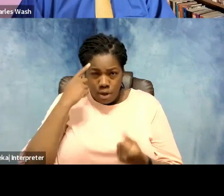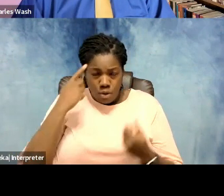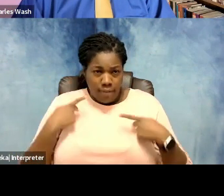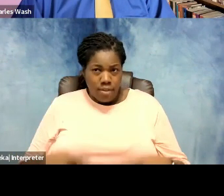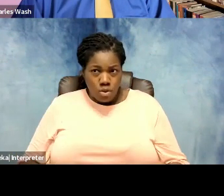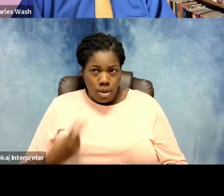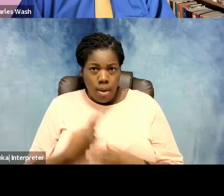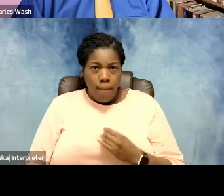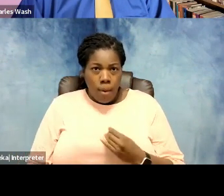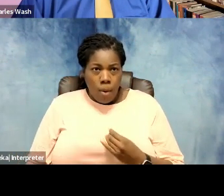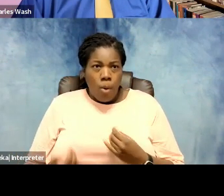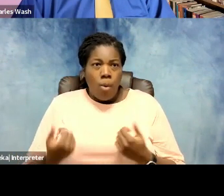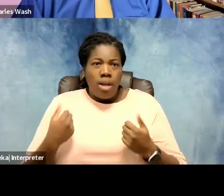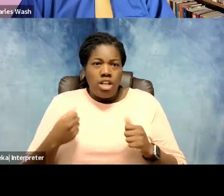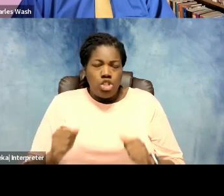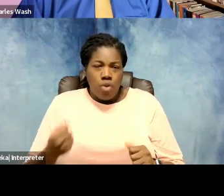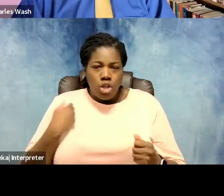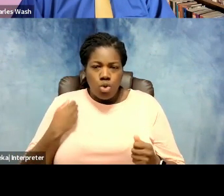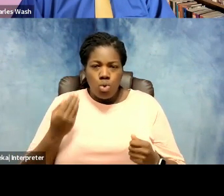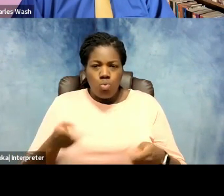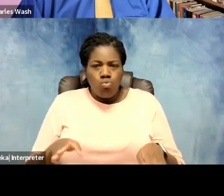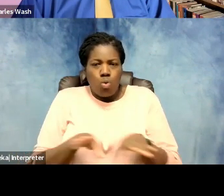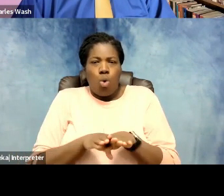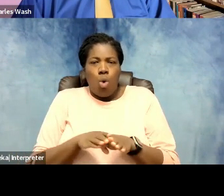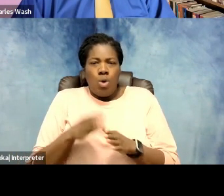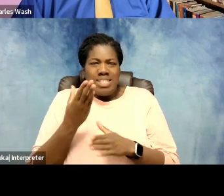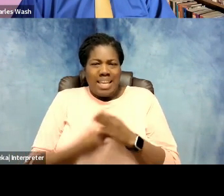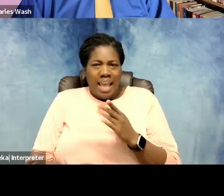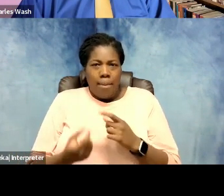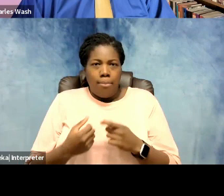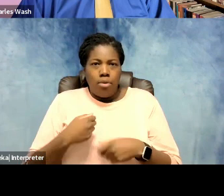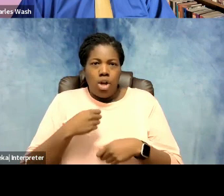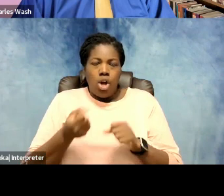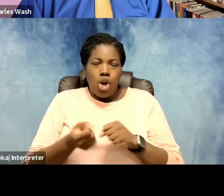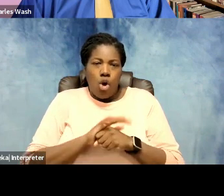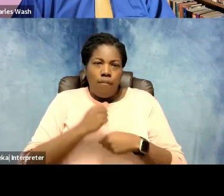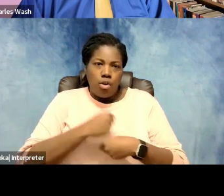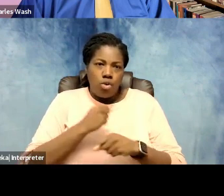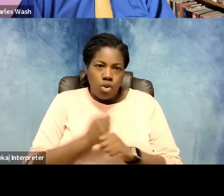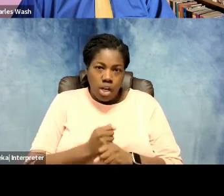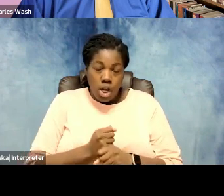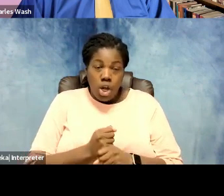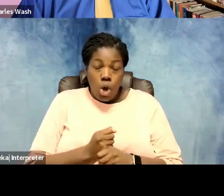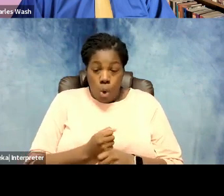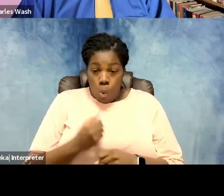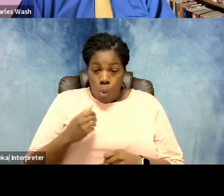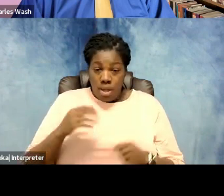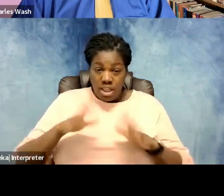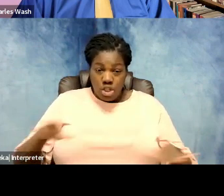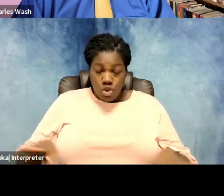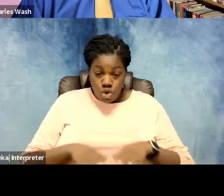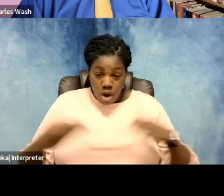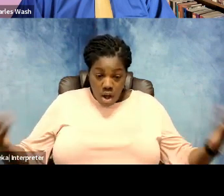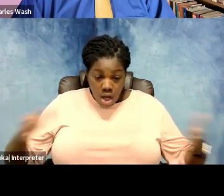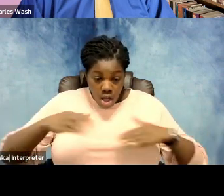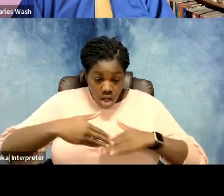physically and close that COVID canyon that I shared with earlier. So this is the first one we did. The kid opened the box. It was like Christmas morning, right? And we're like, wow,